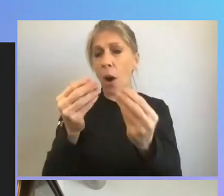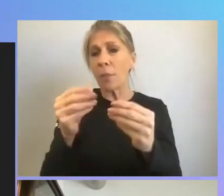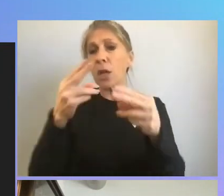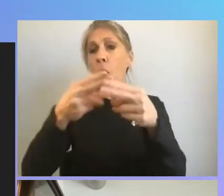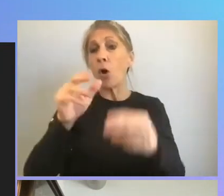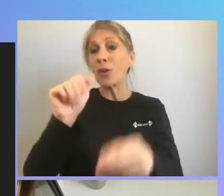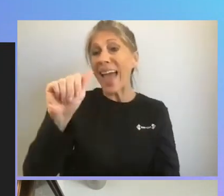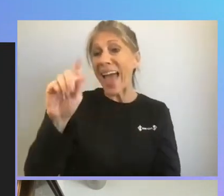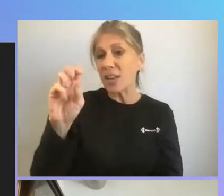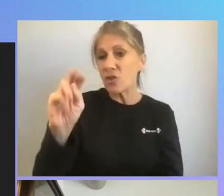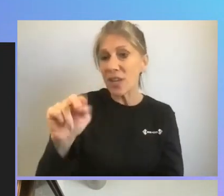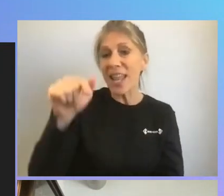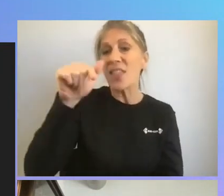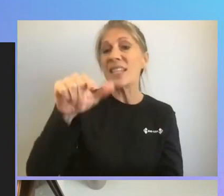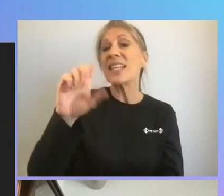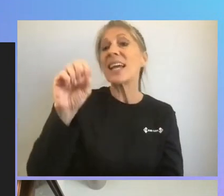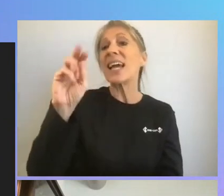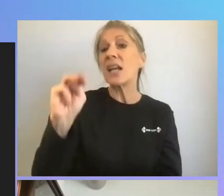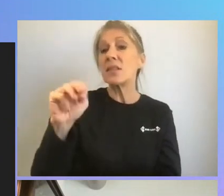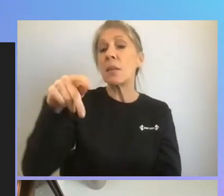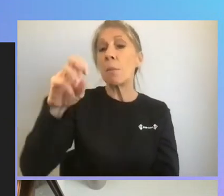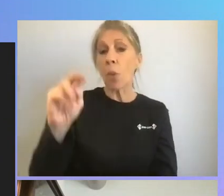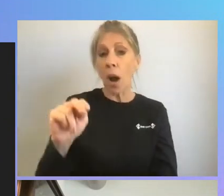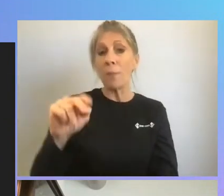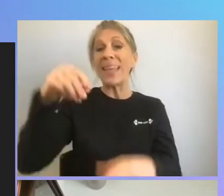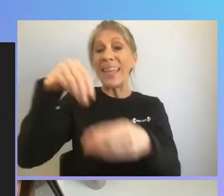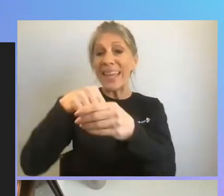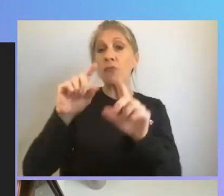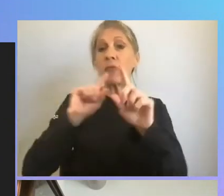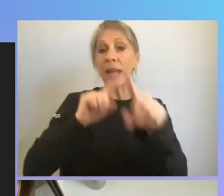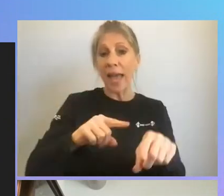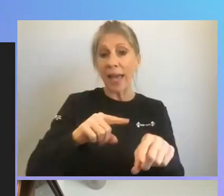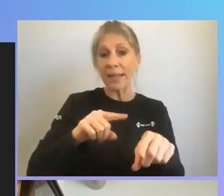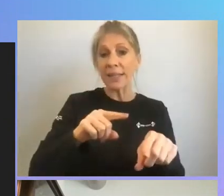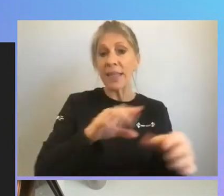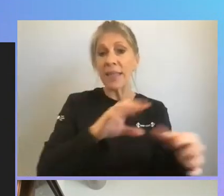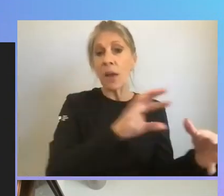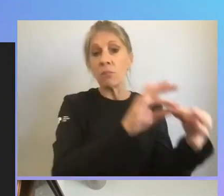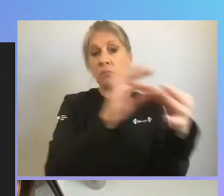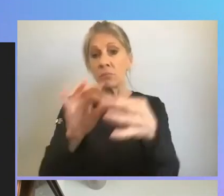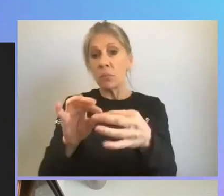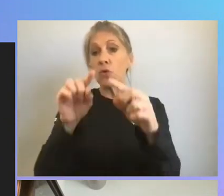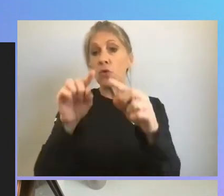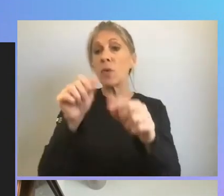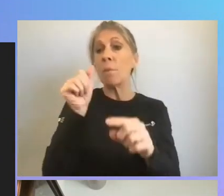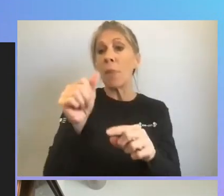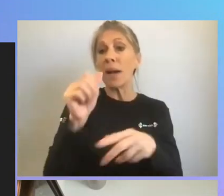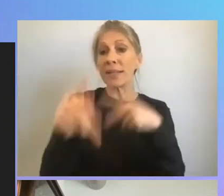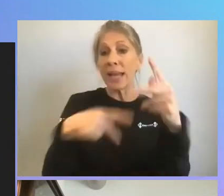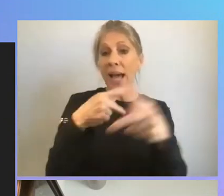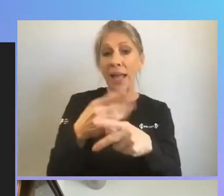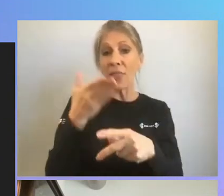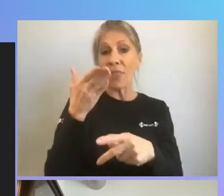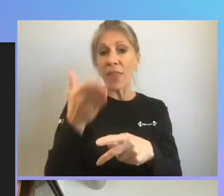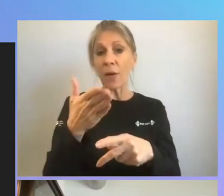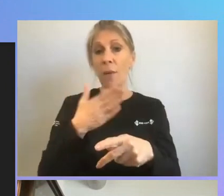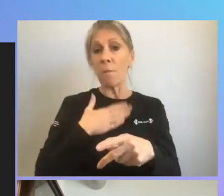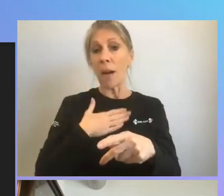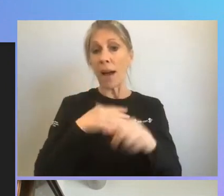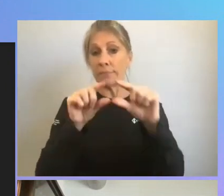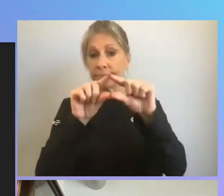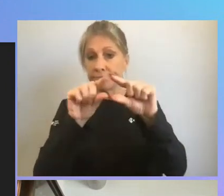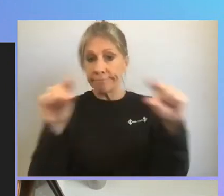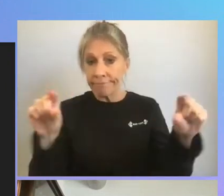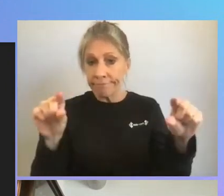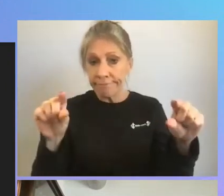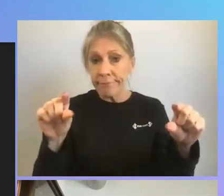a custom prop in React that I'm saying actually ends up mapping to the button's type. So here in my little comment example, I instantiate a my